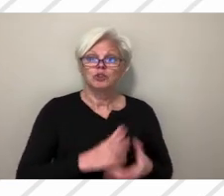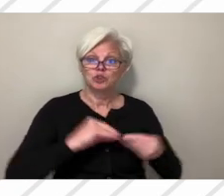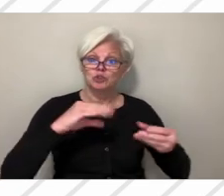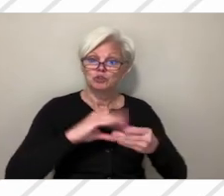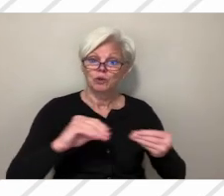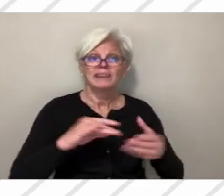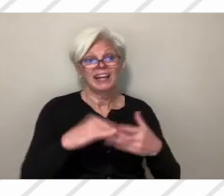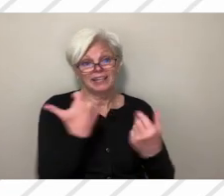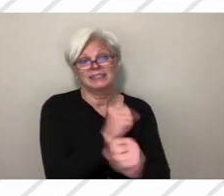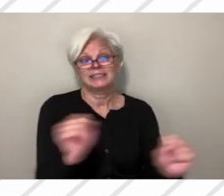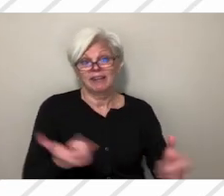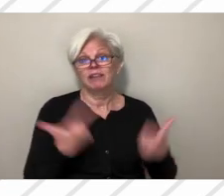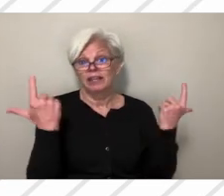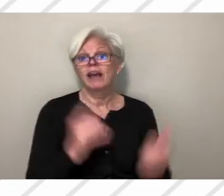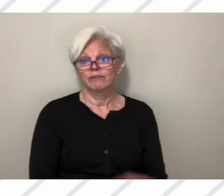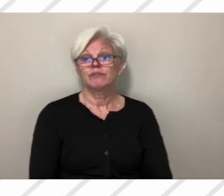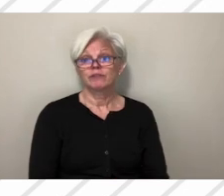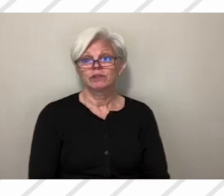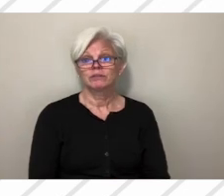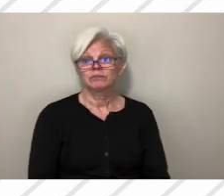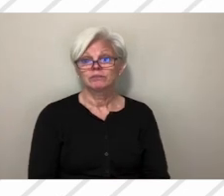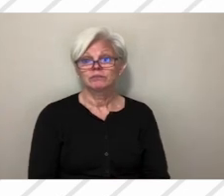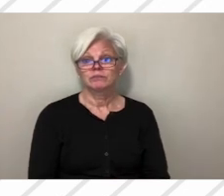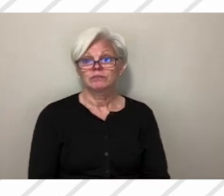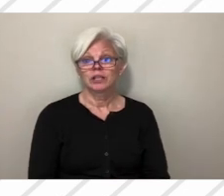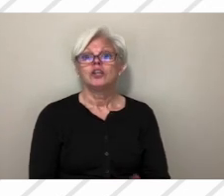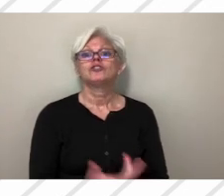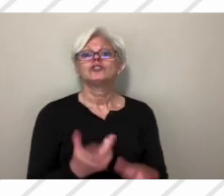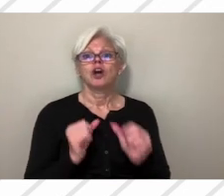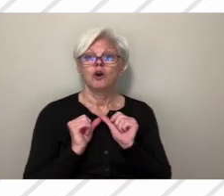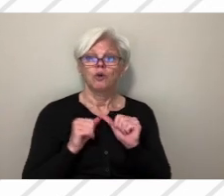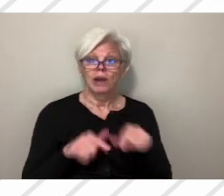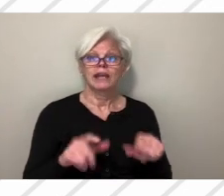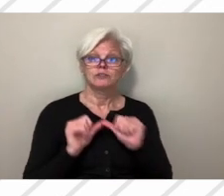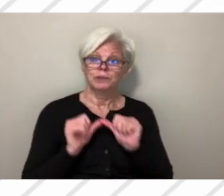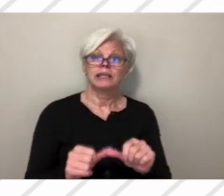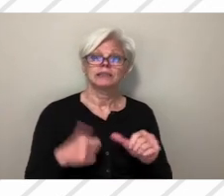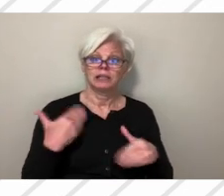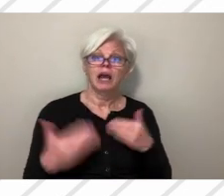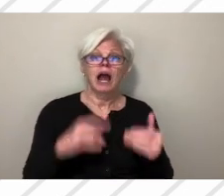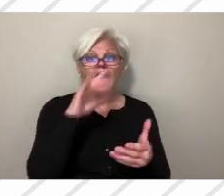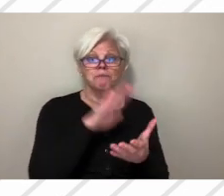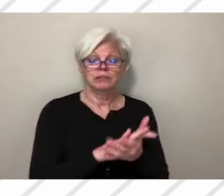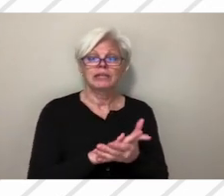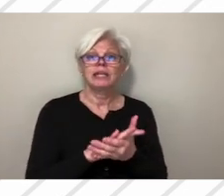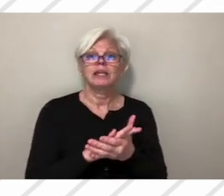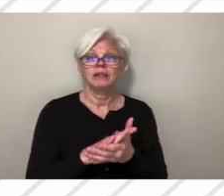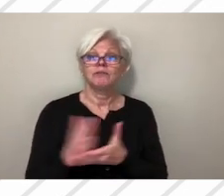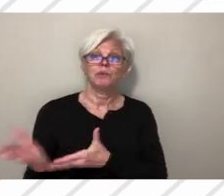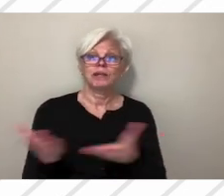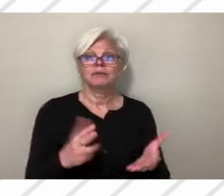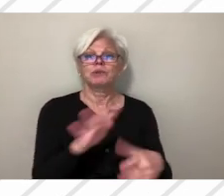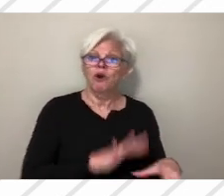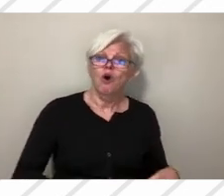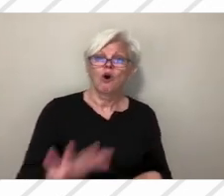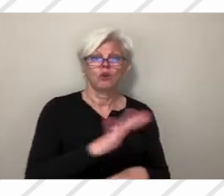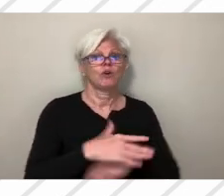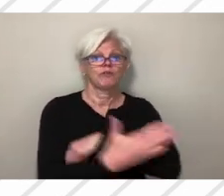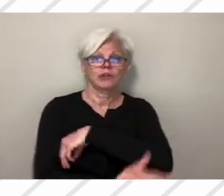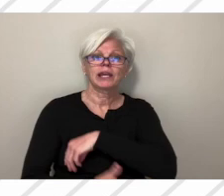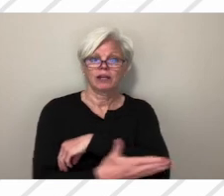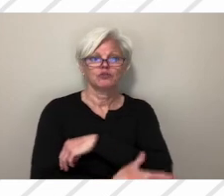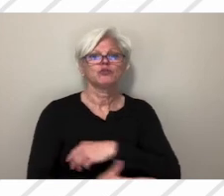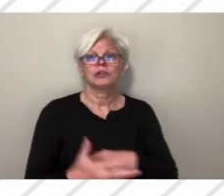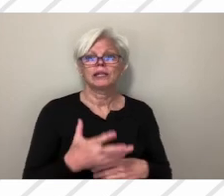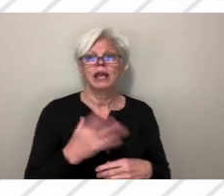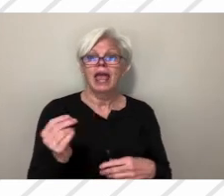life. And so as we continue forward, I believe we can bring that all over the country, you know? And